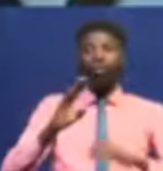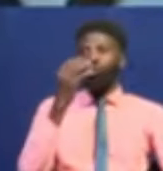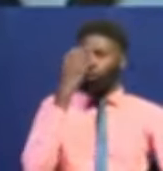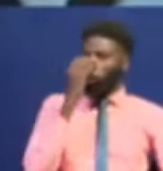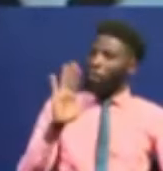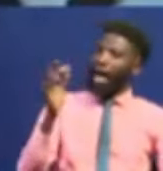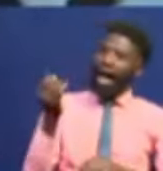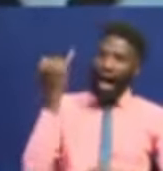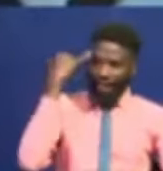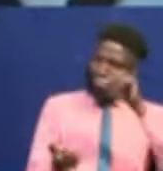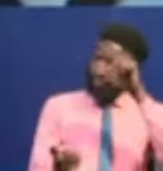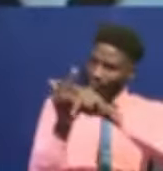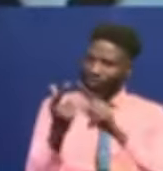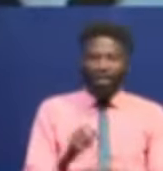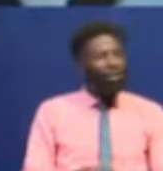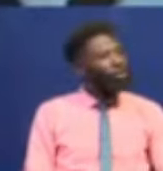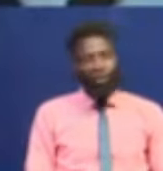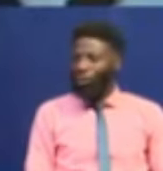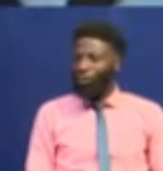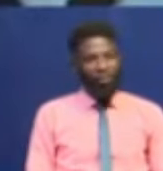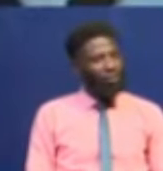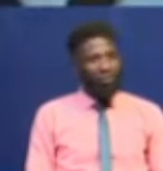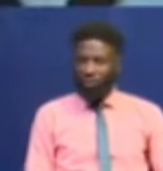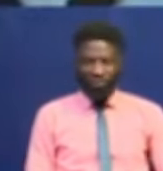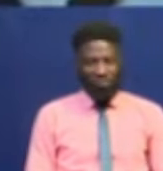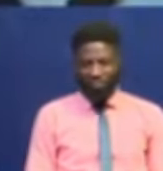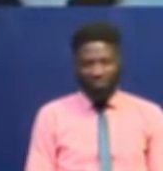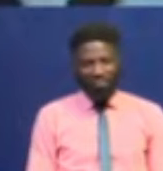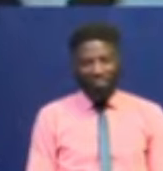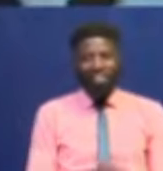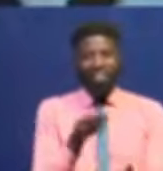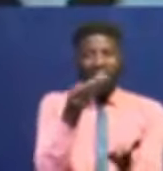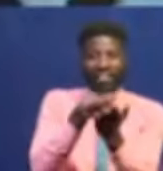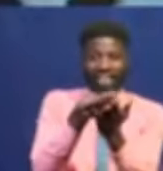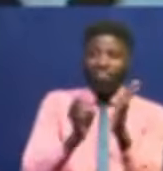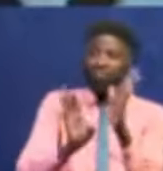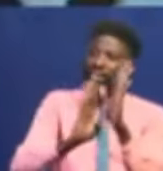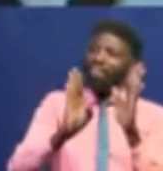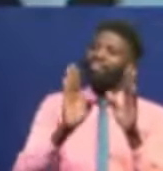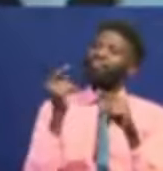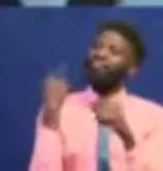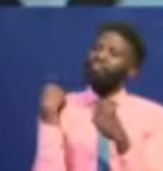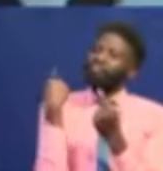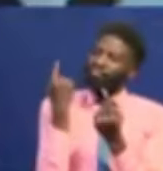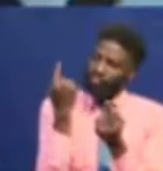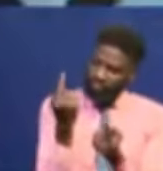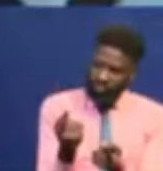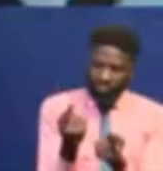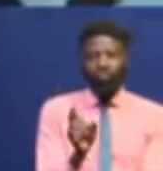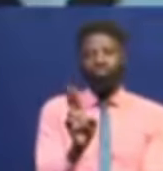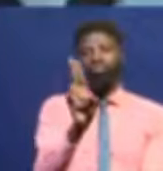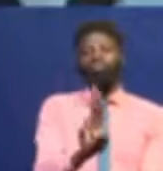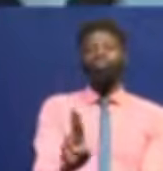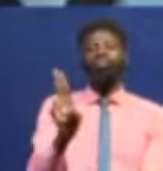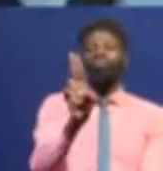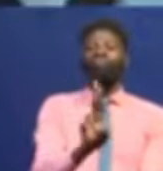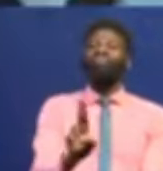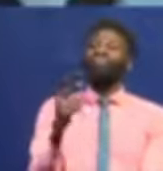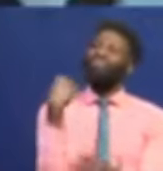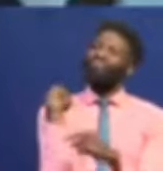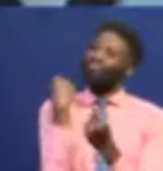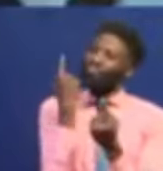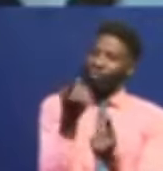Ruto. It is not an invention of William Ruto. The finance bill is an instrument that has been with